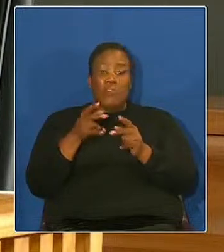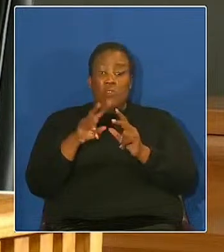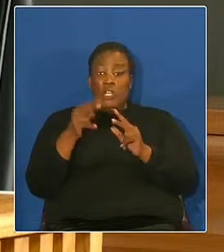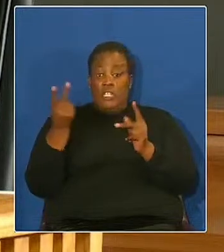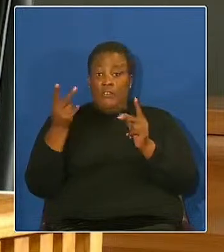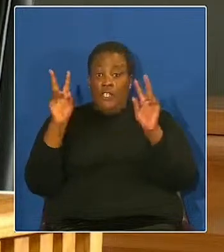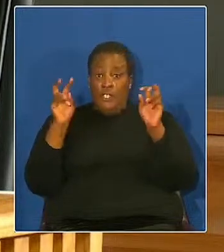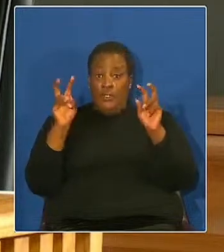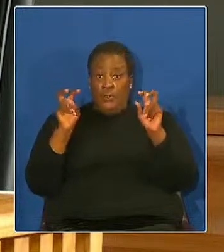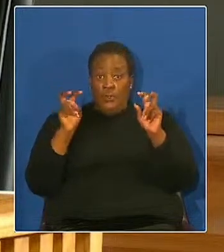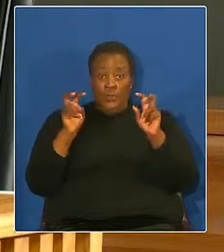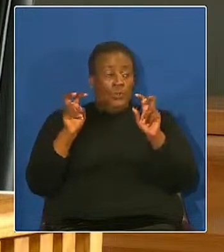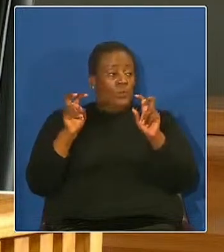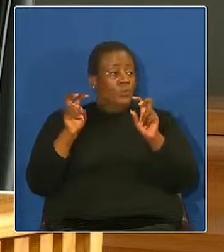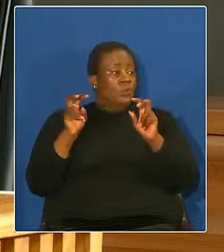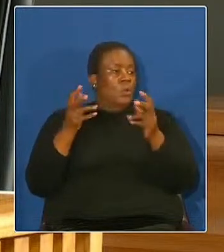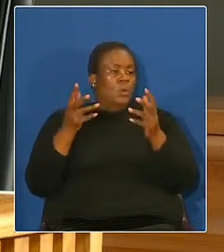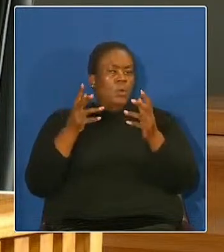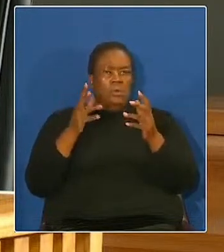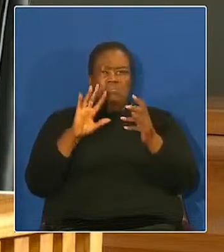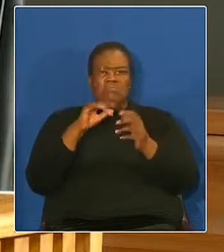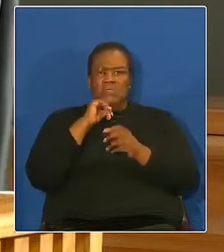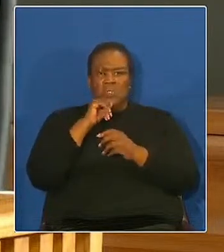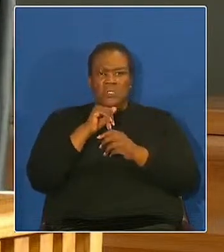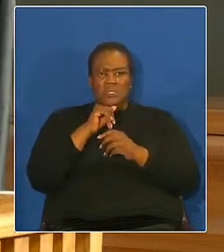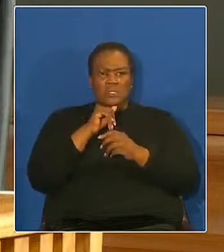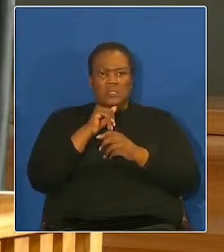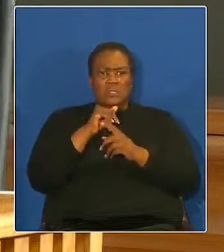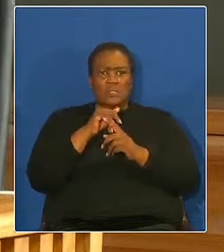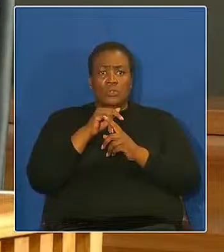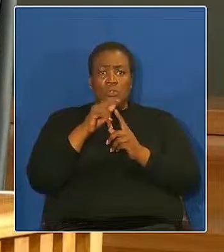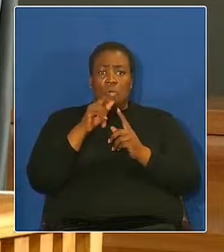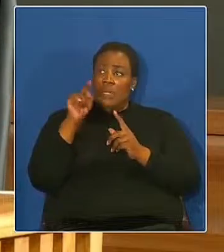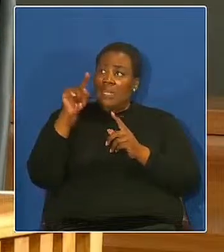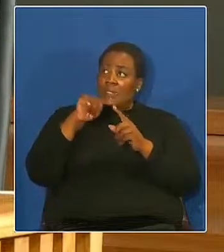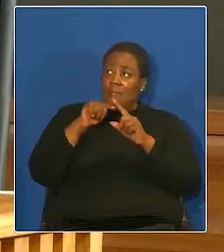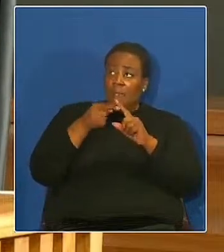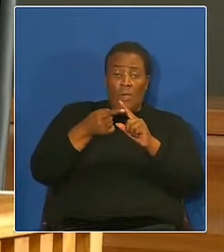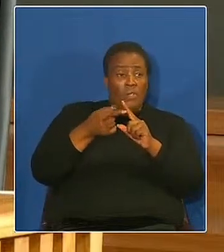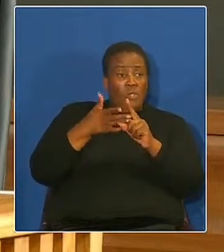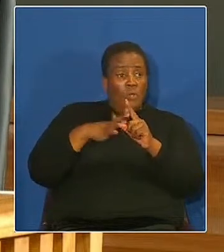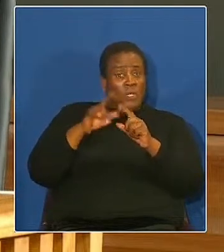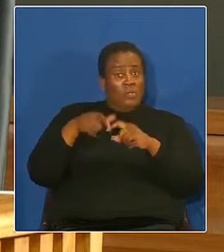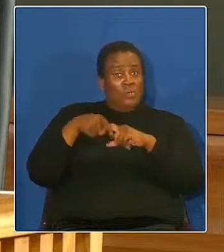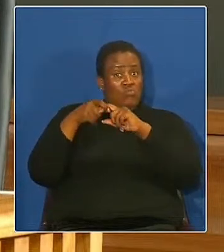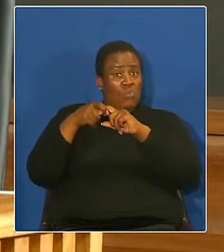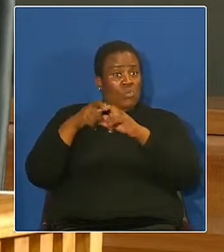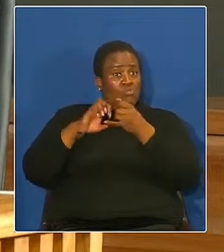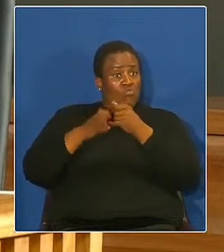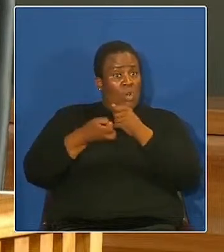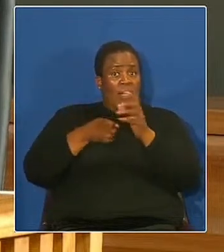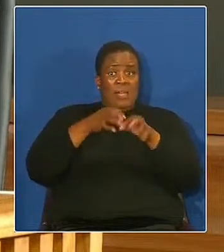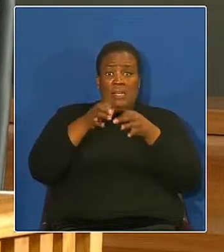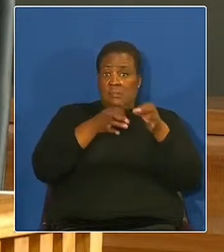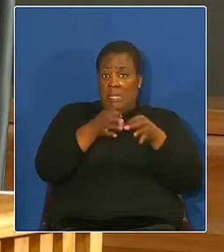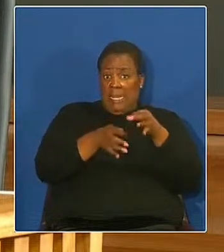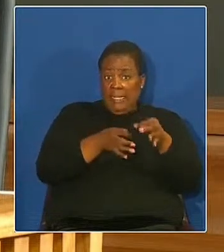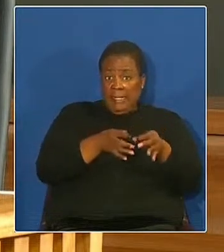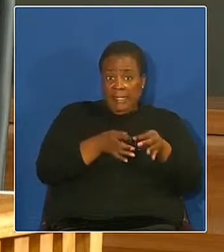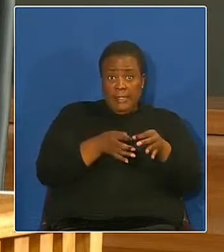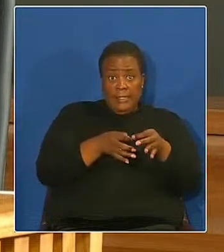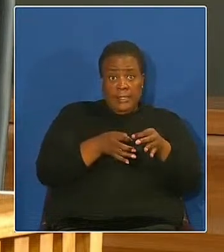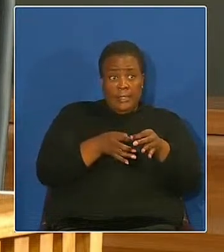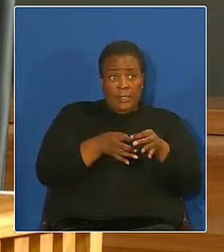issue. Yes. Or maybe not. I just want to know, is this the point where you want to pause to try to explain if